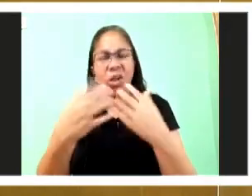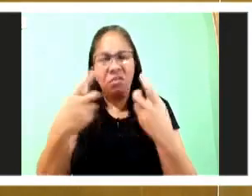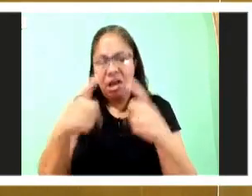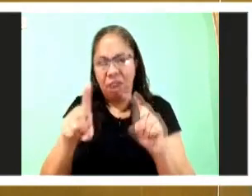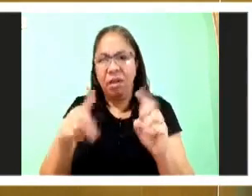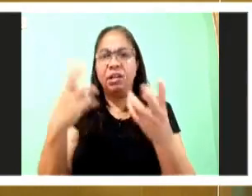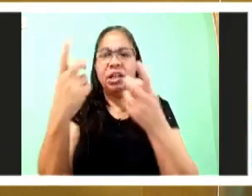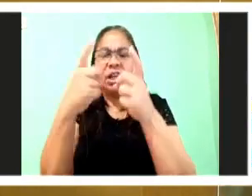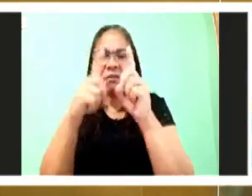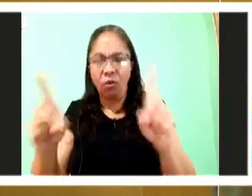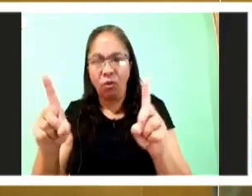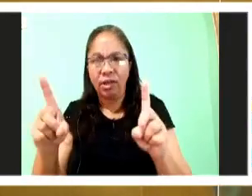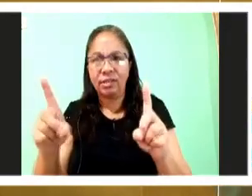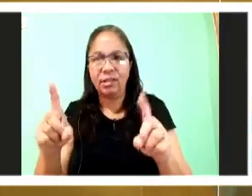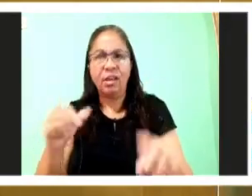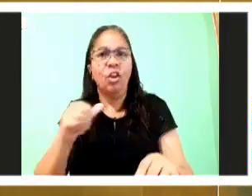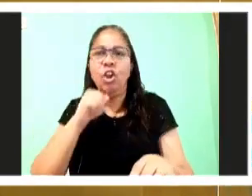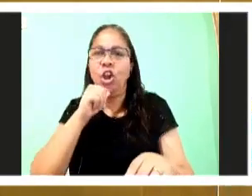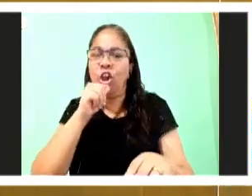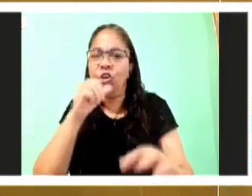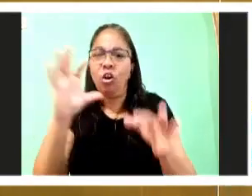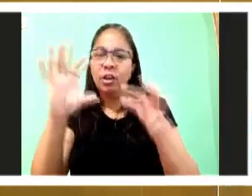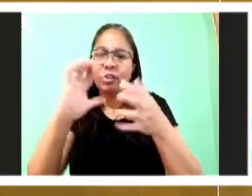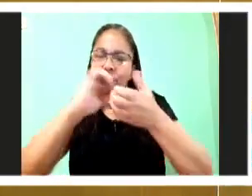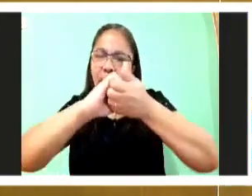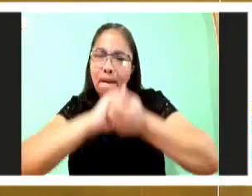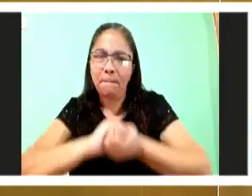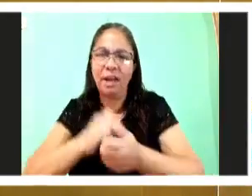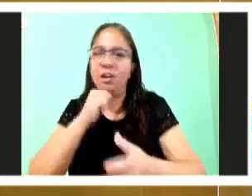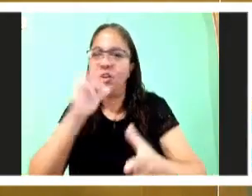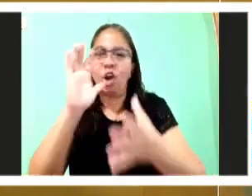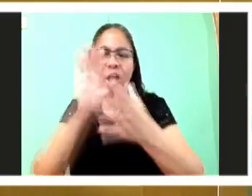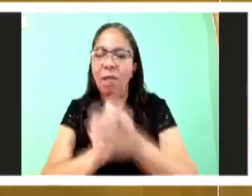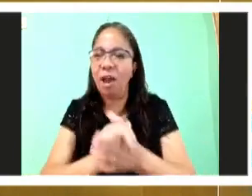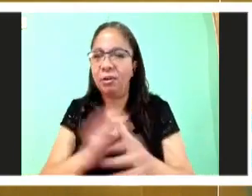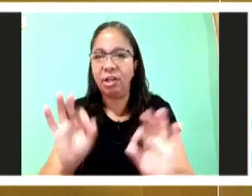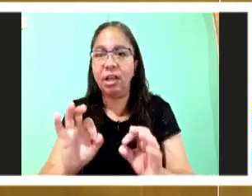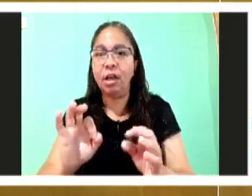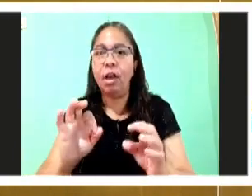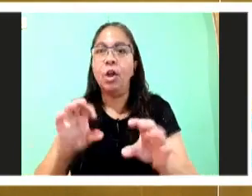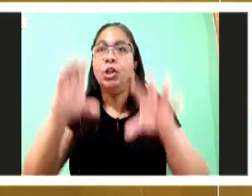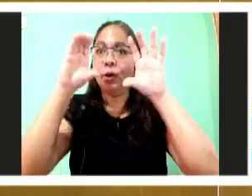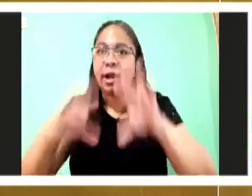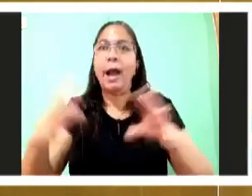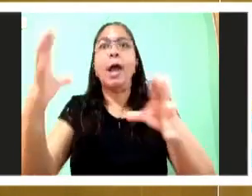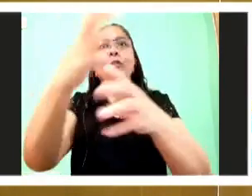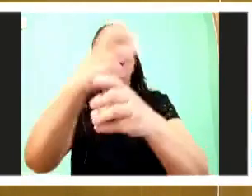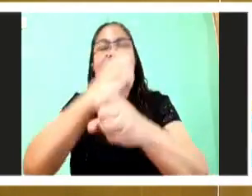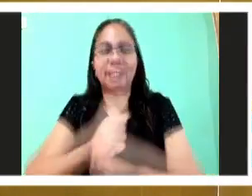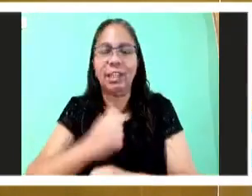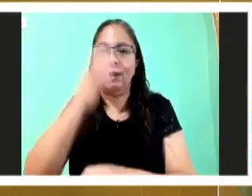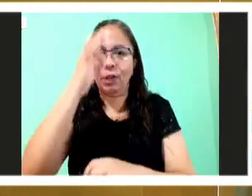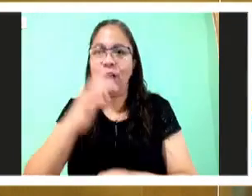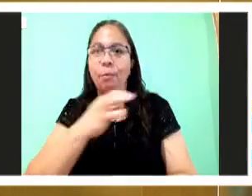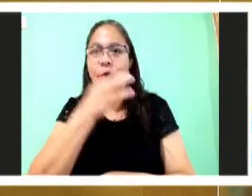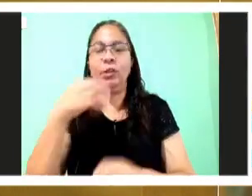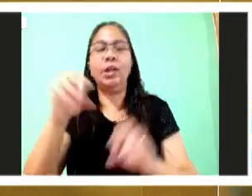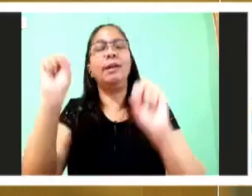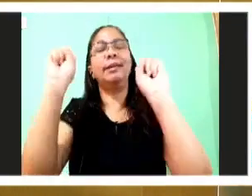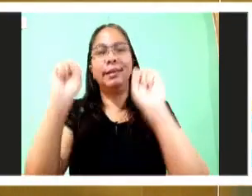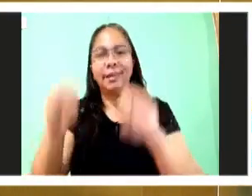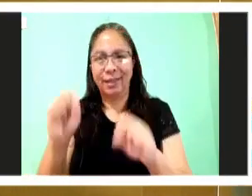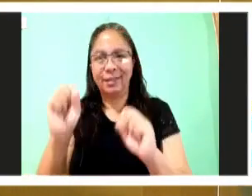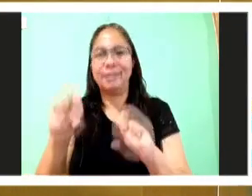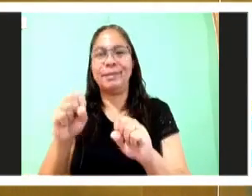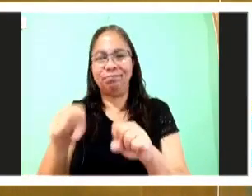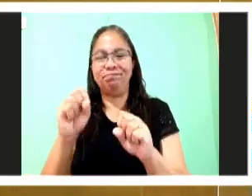and you're not in any relationship with anybody, there is no bar to communion for you. None. And that's one of the big errors that many